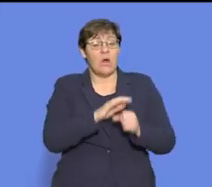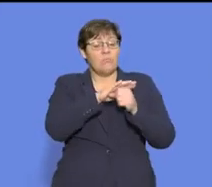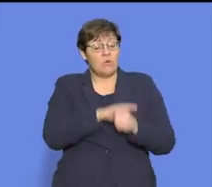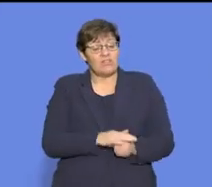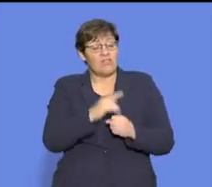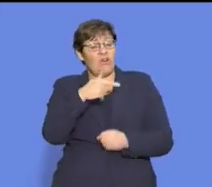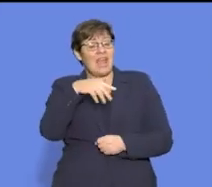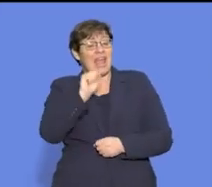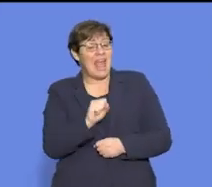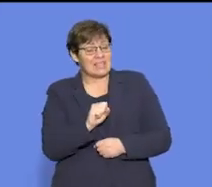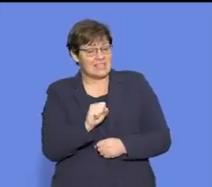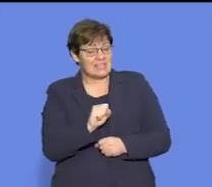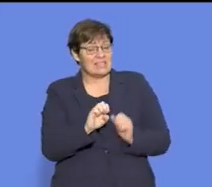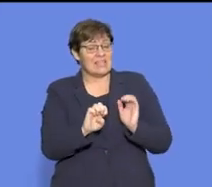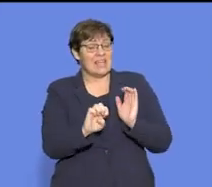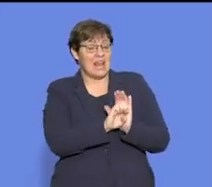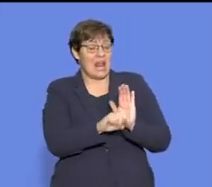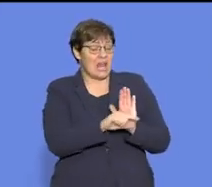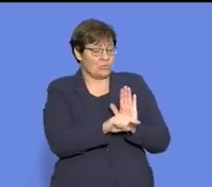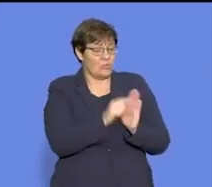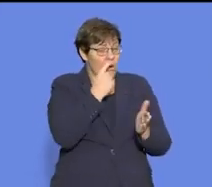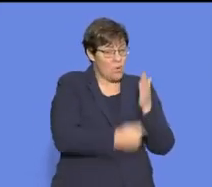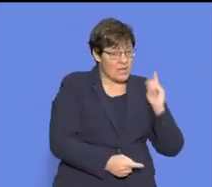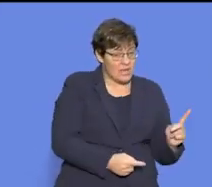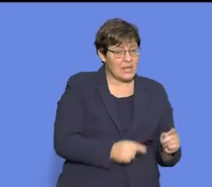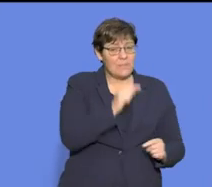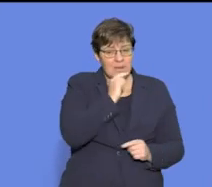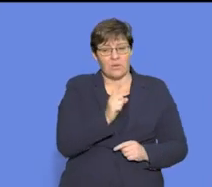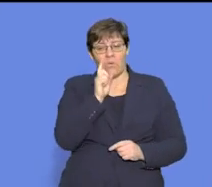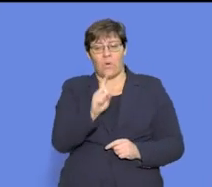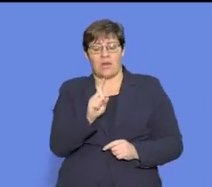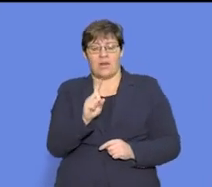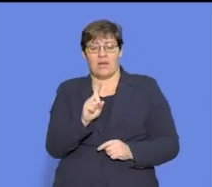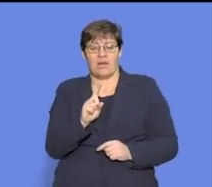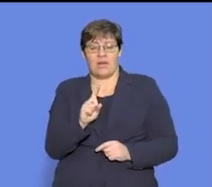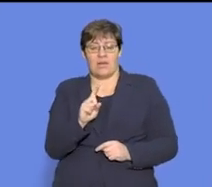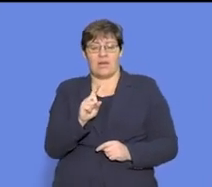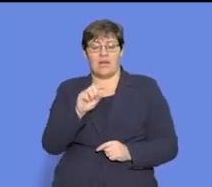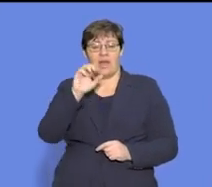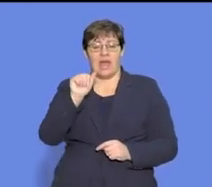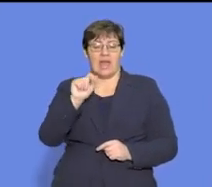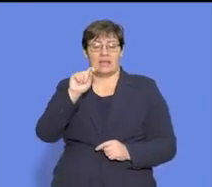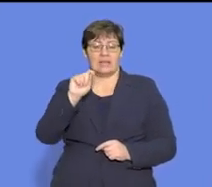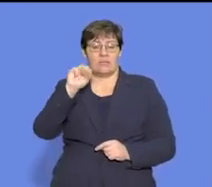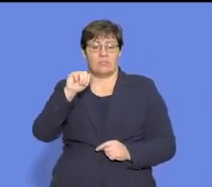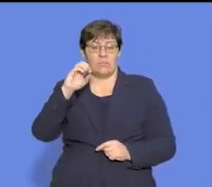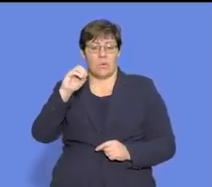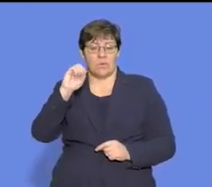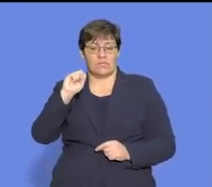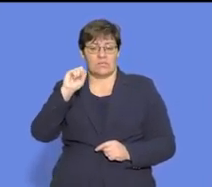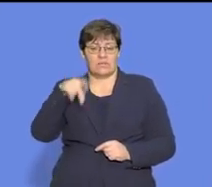the pressure only for gas electrodes, the pressure is going to be 1 atmosphere,